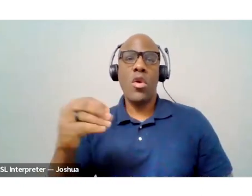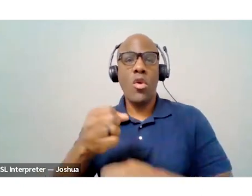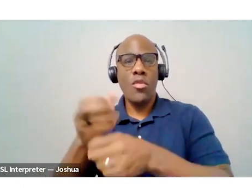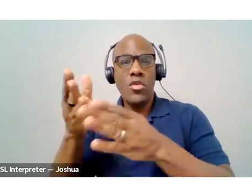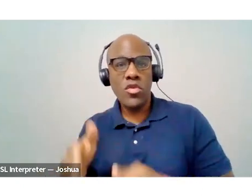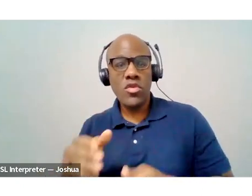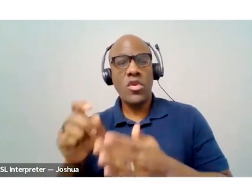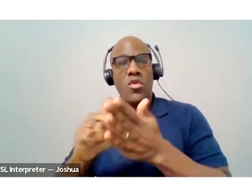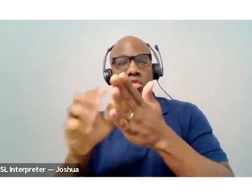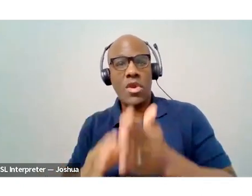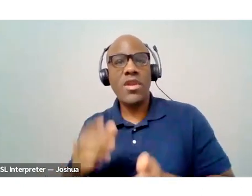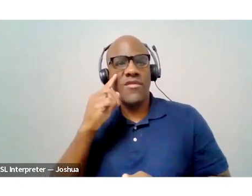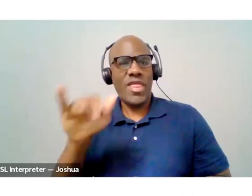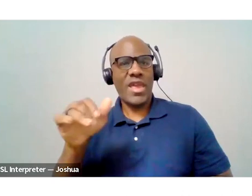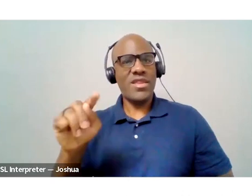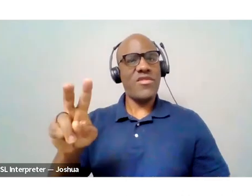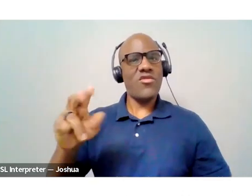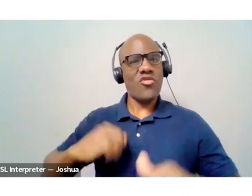writer. What